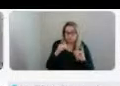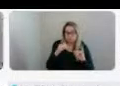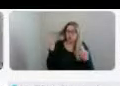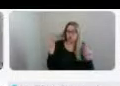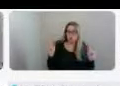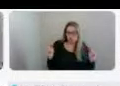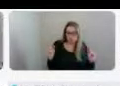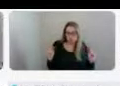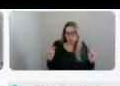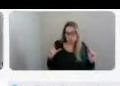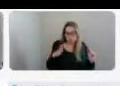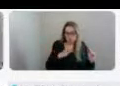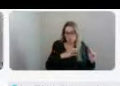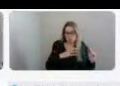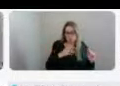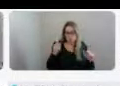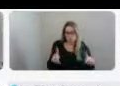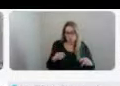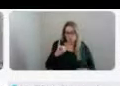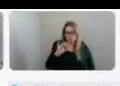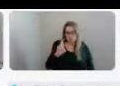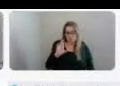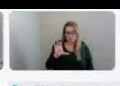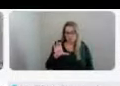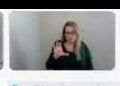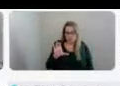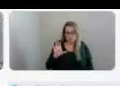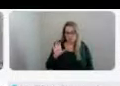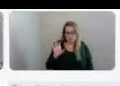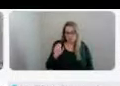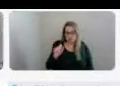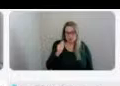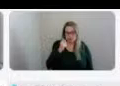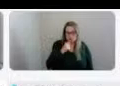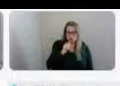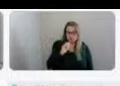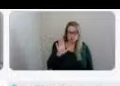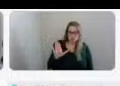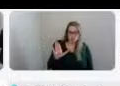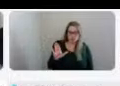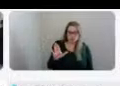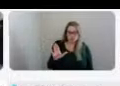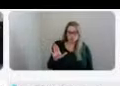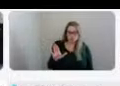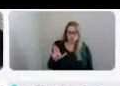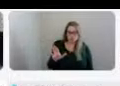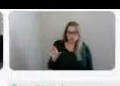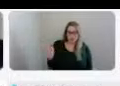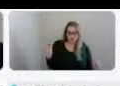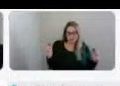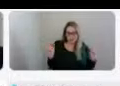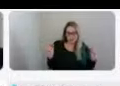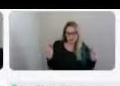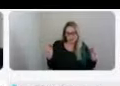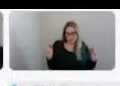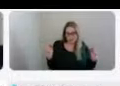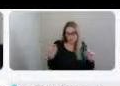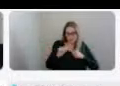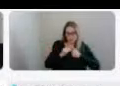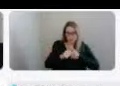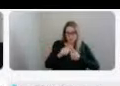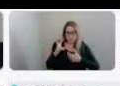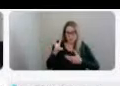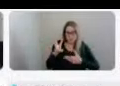of the chairperson of the irc to see she was in fact being fair and impartial and following the six